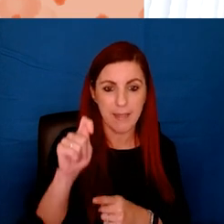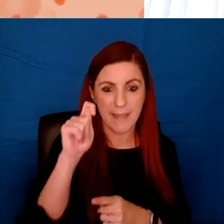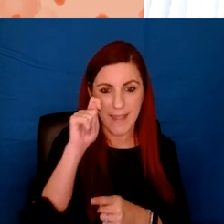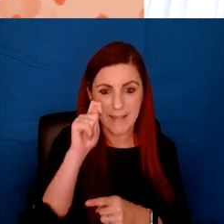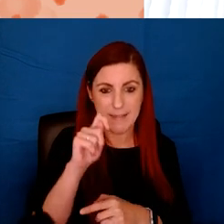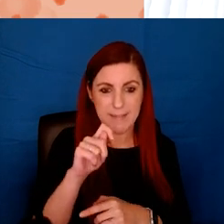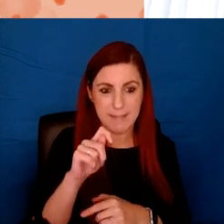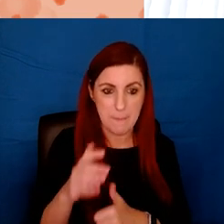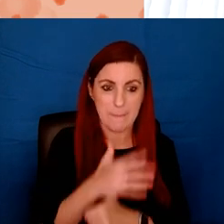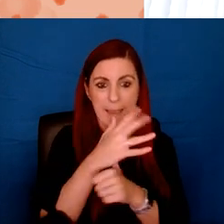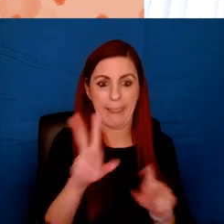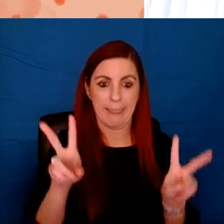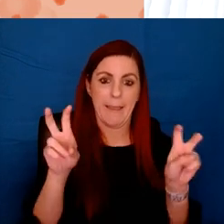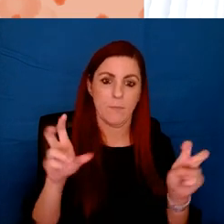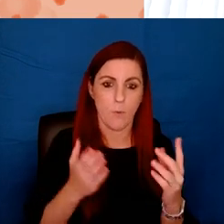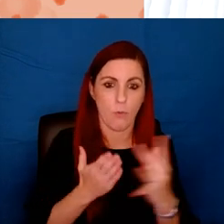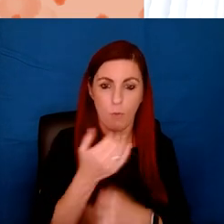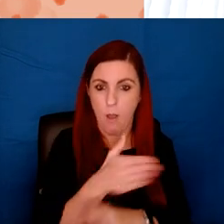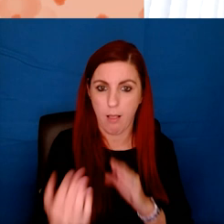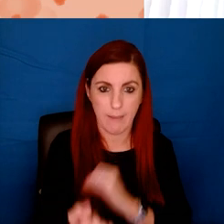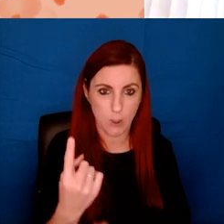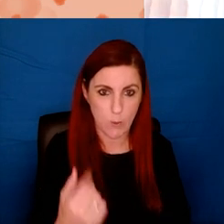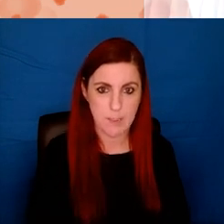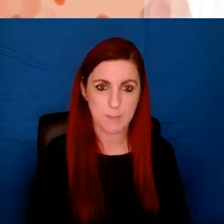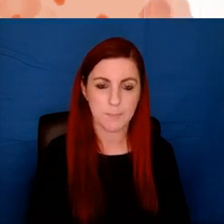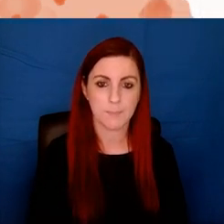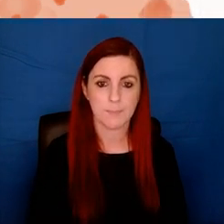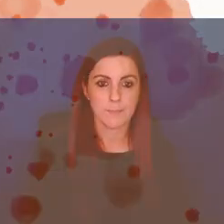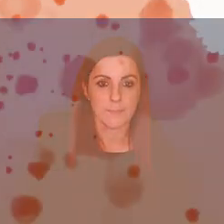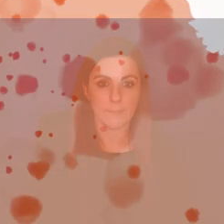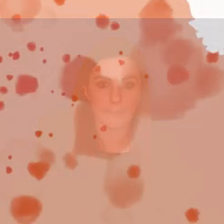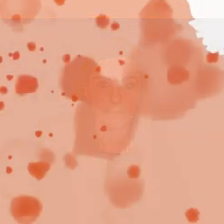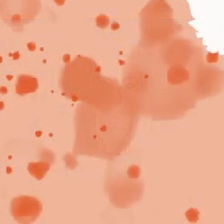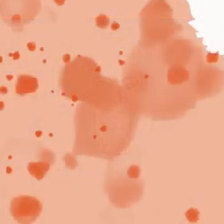Yeah, I think that's sort of the main theme that goes through all of the issues.